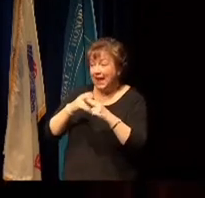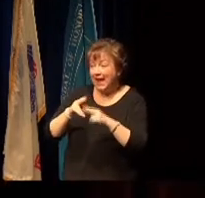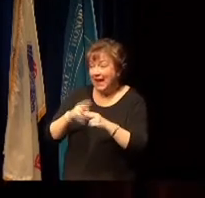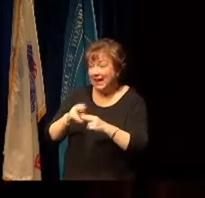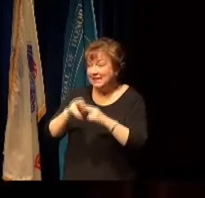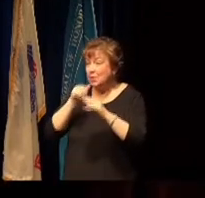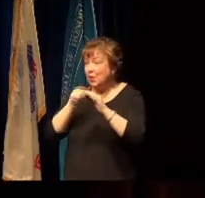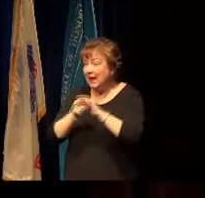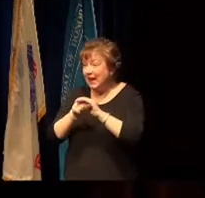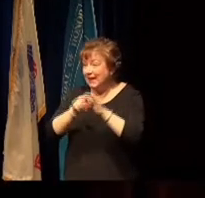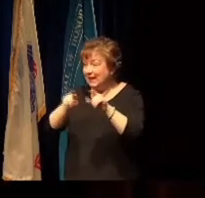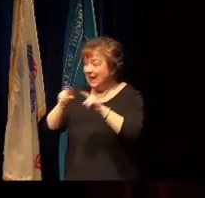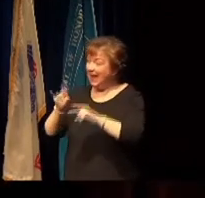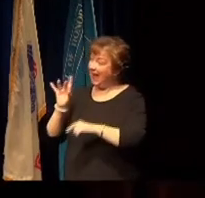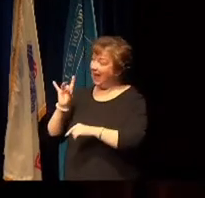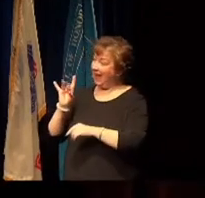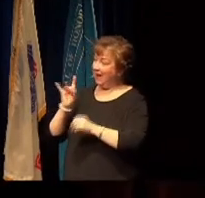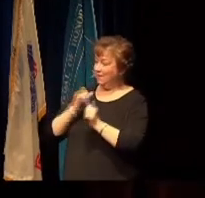his backyard.